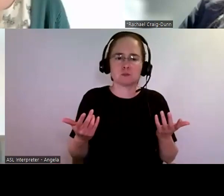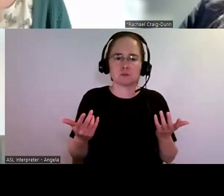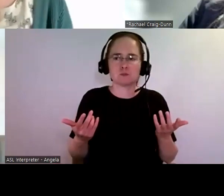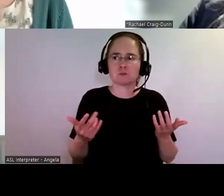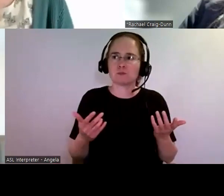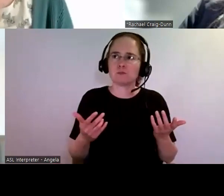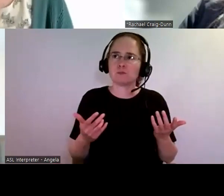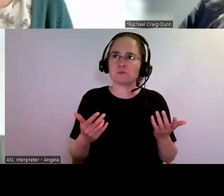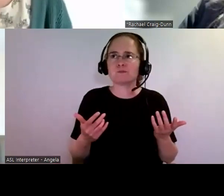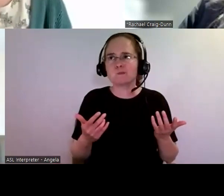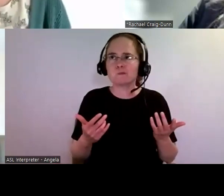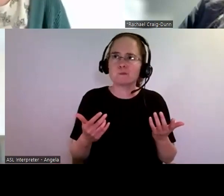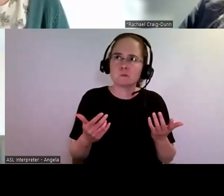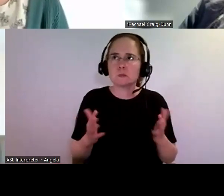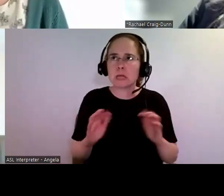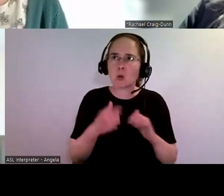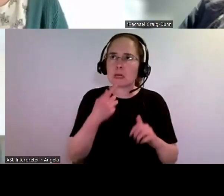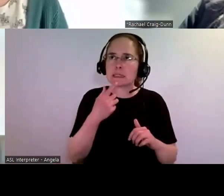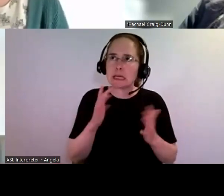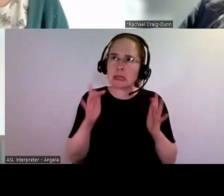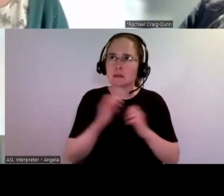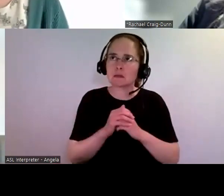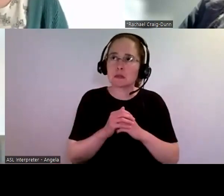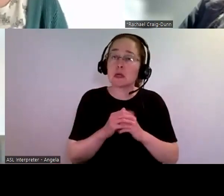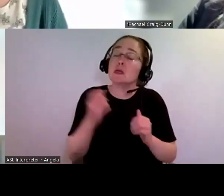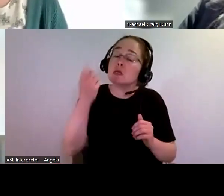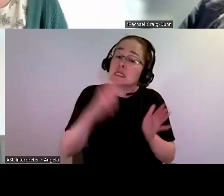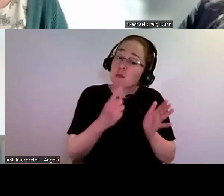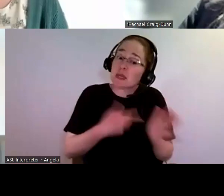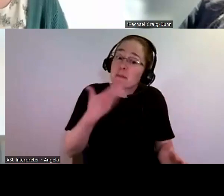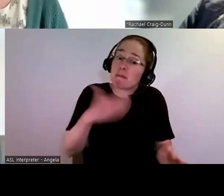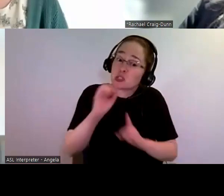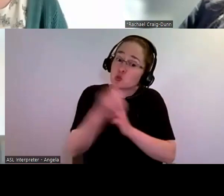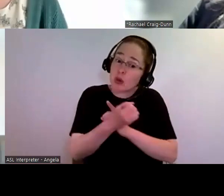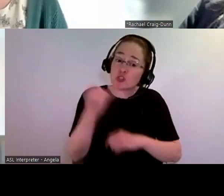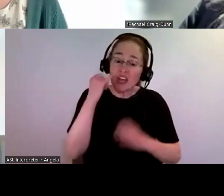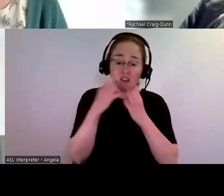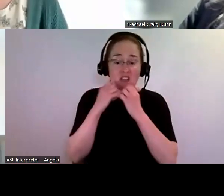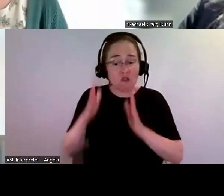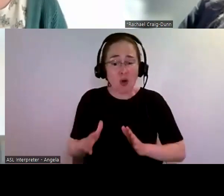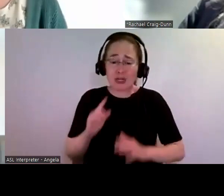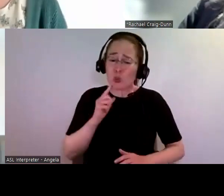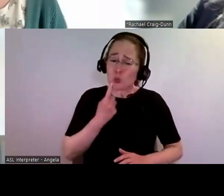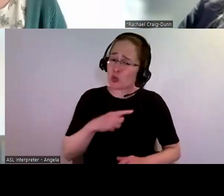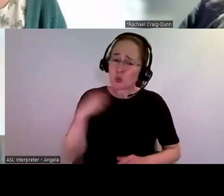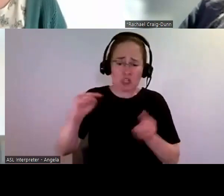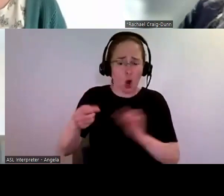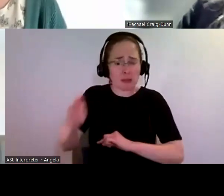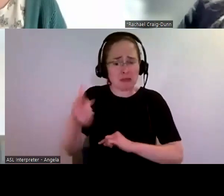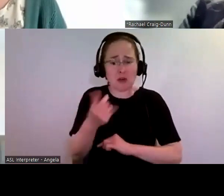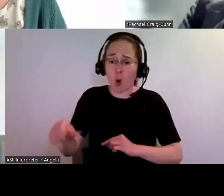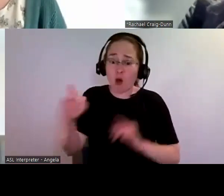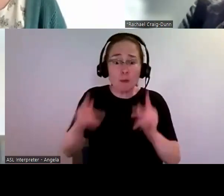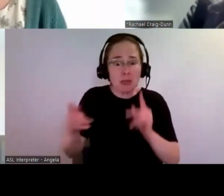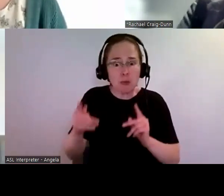how do I say this delicately? Sometimes really bad situations where your loved one is at critical risk for harm to themselves or others is actually